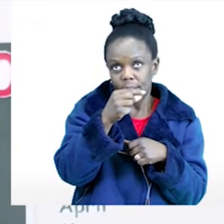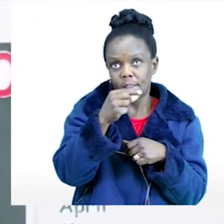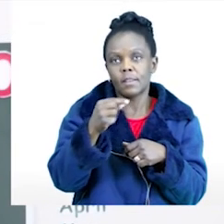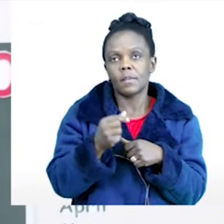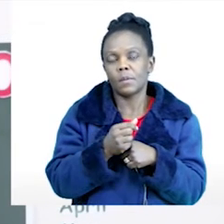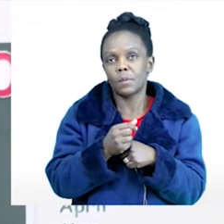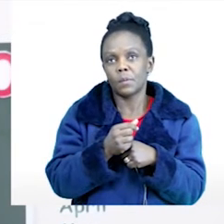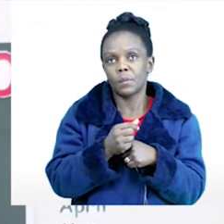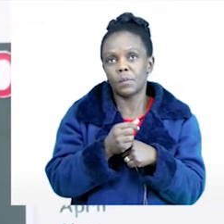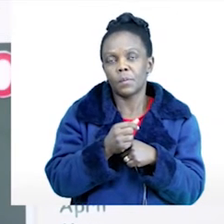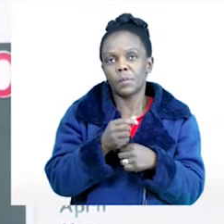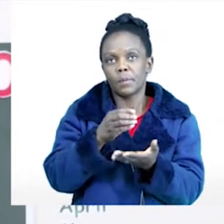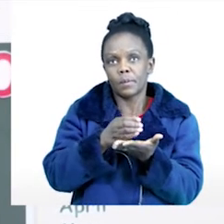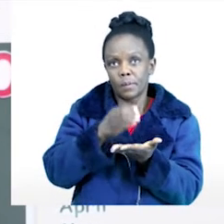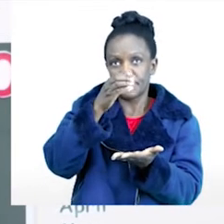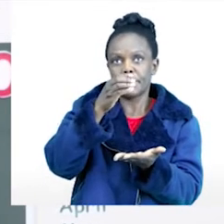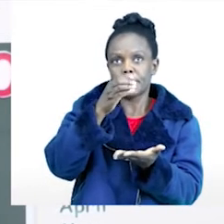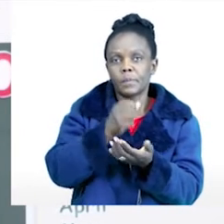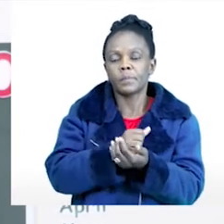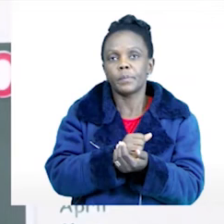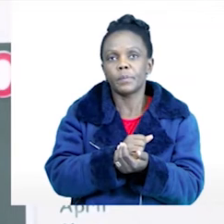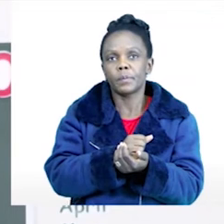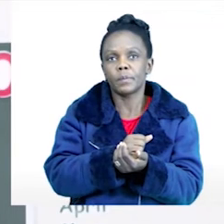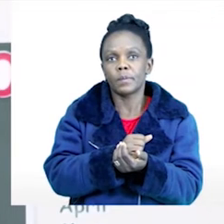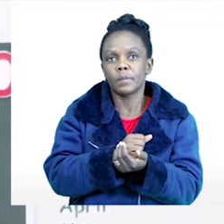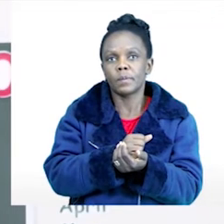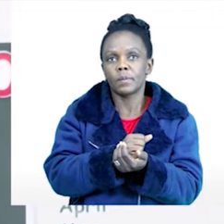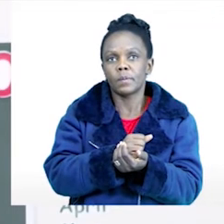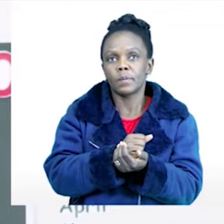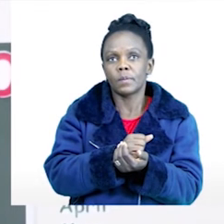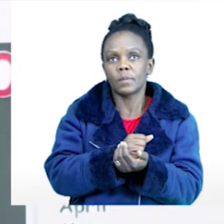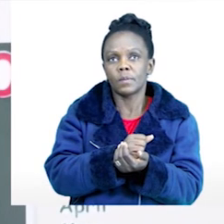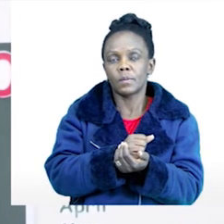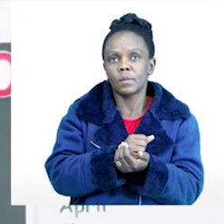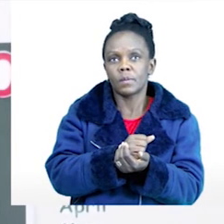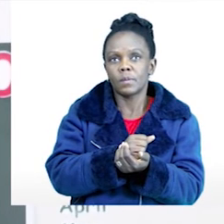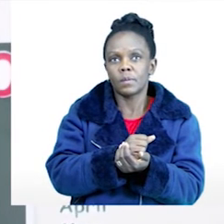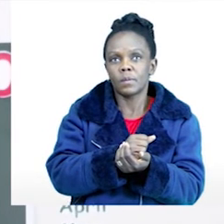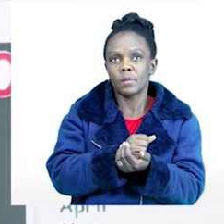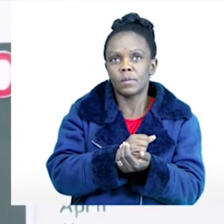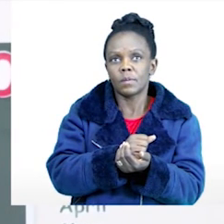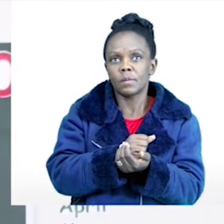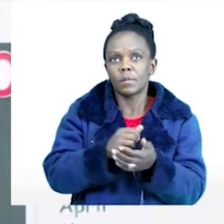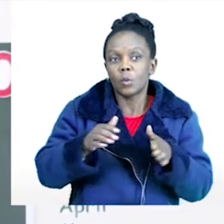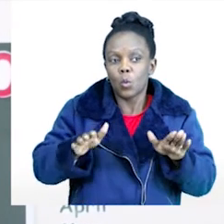word glass. There is also another word, for example,